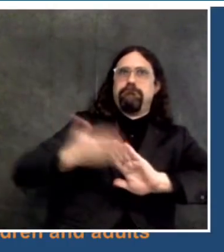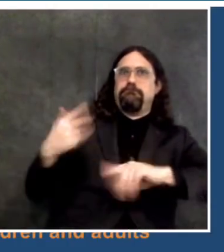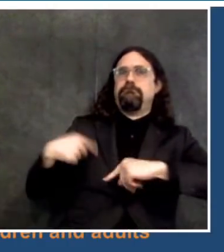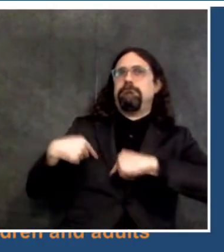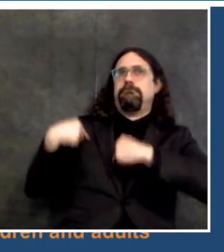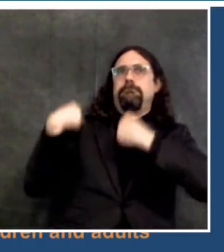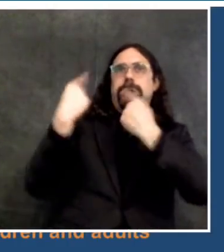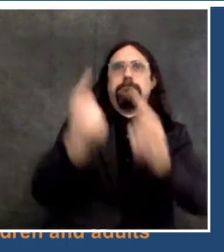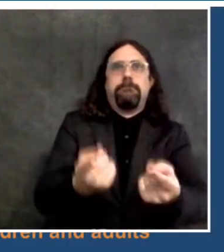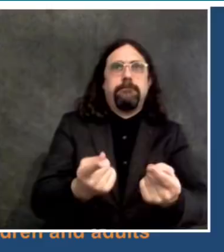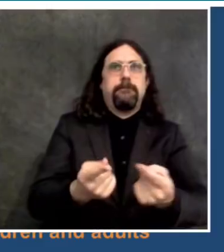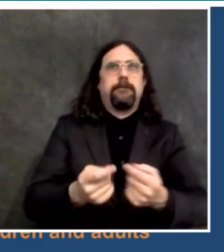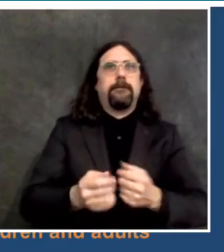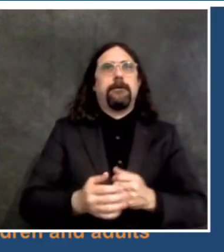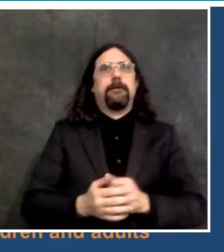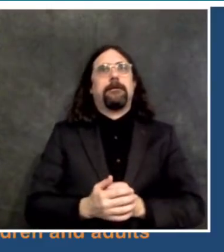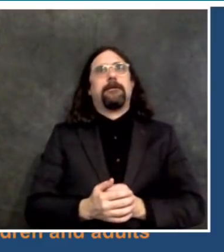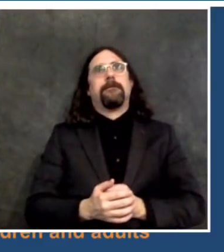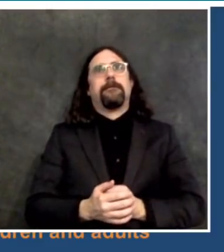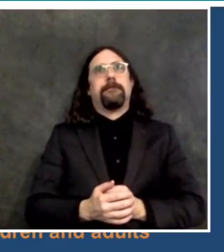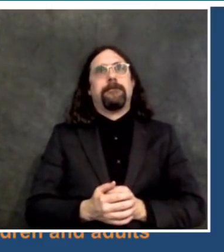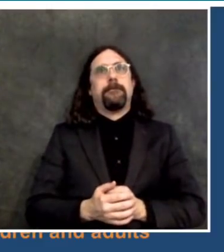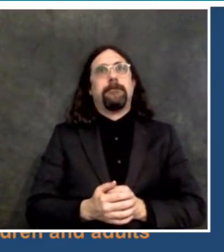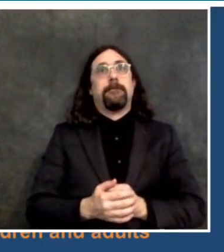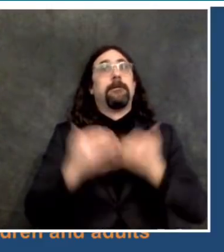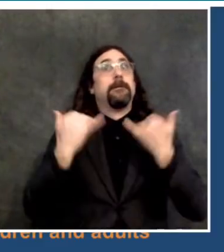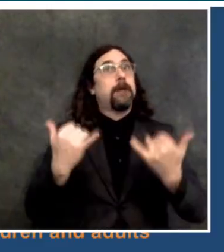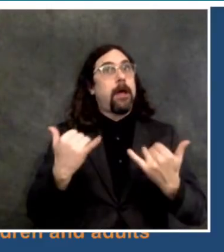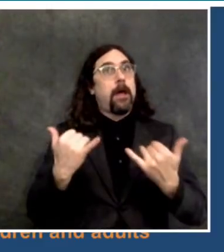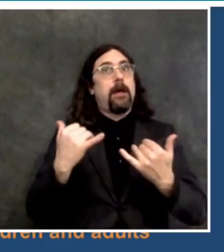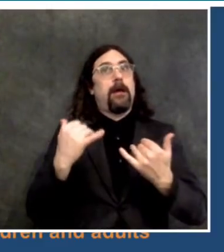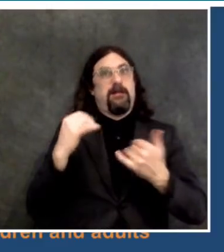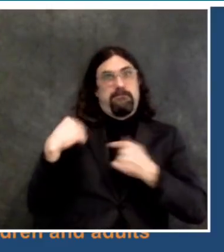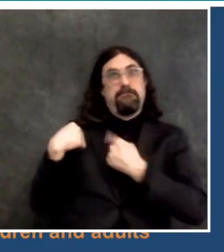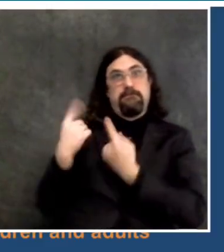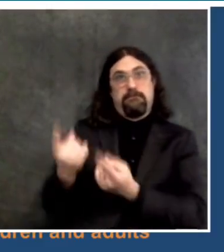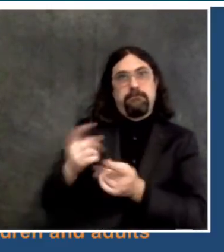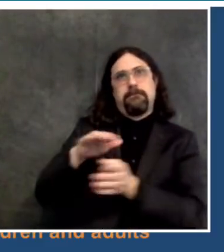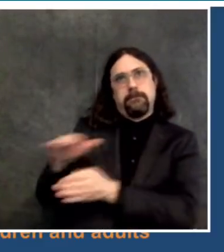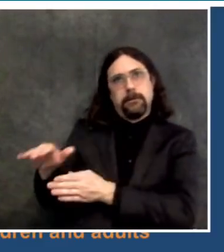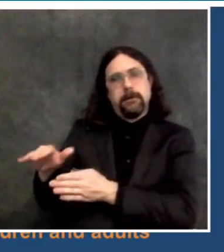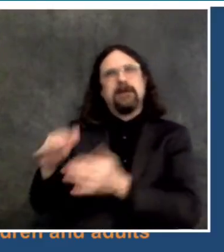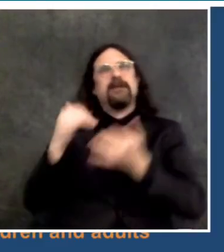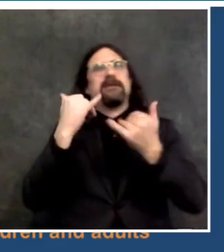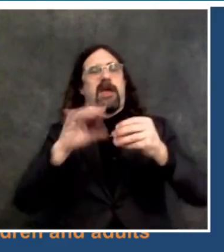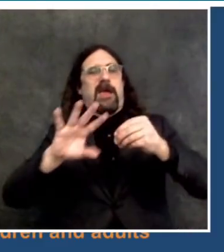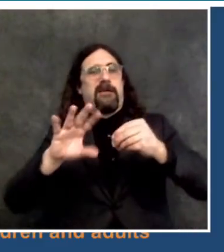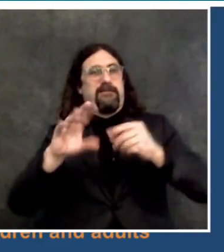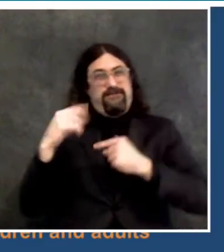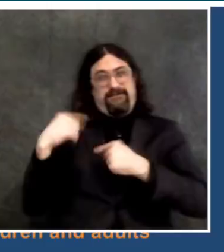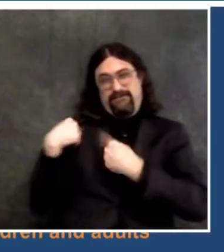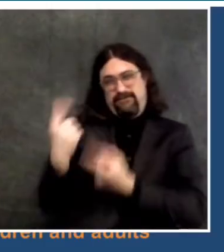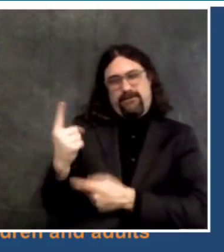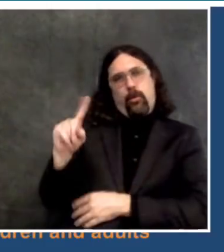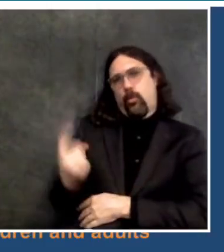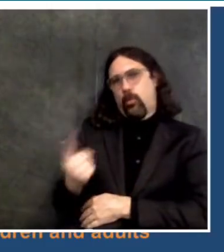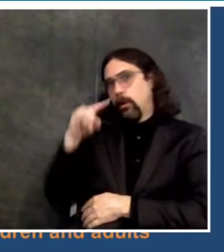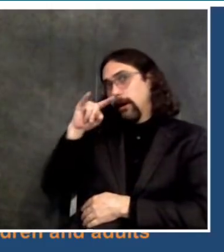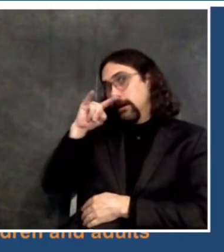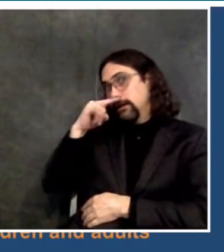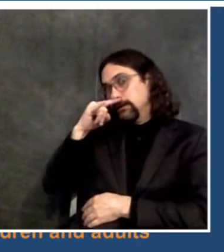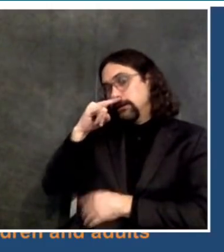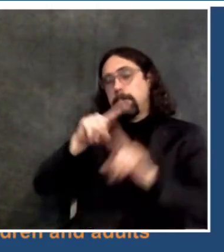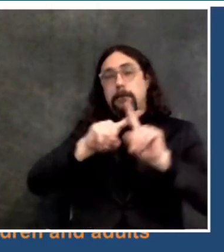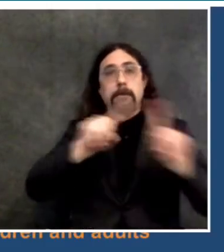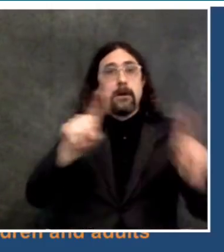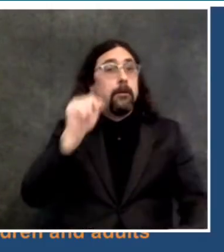starting tomorrow is we're welcoming adults. Anyone who needs food, anyone who's hungry, can come to these